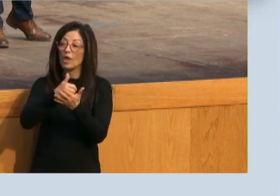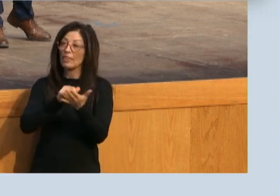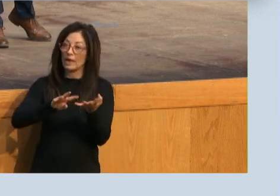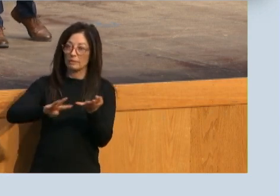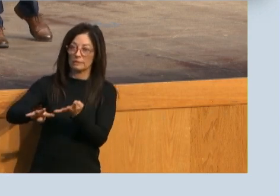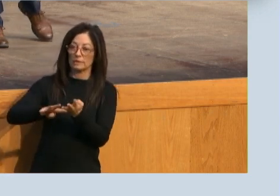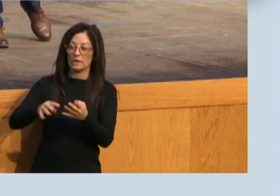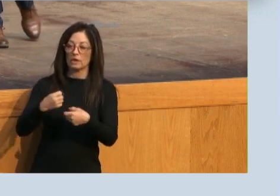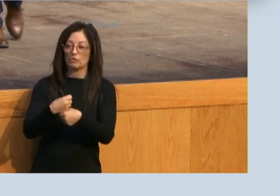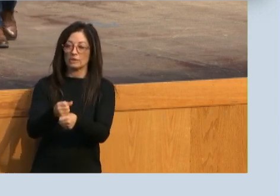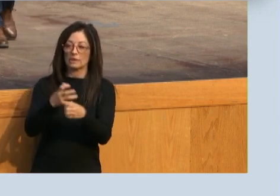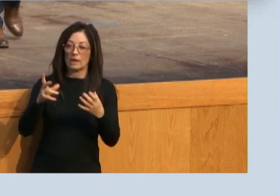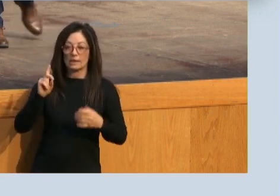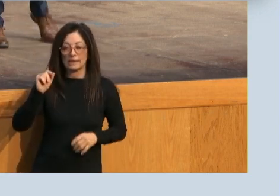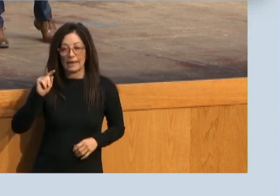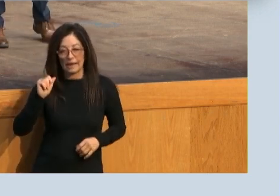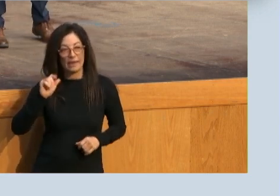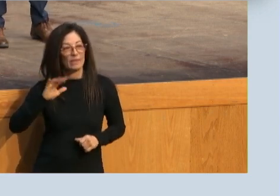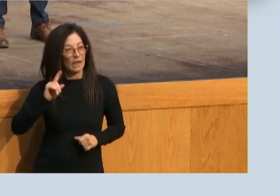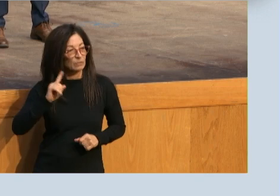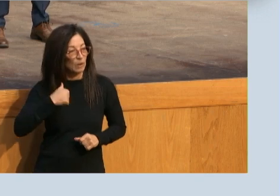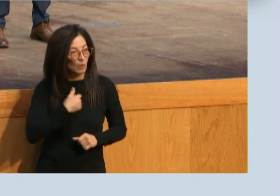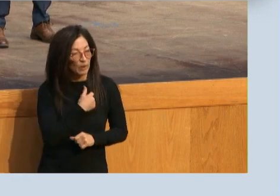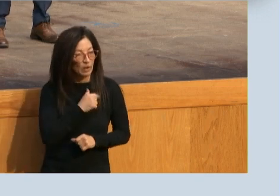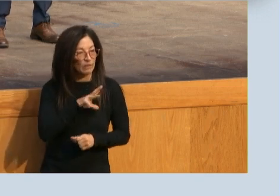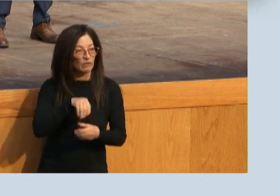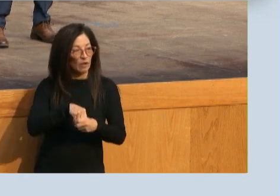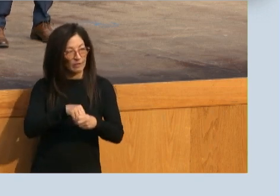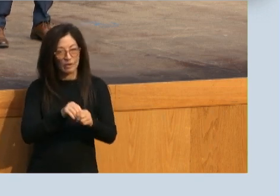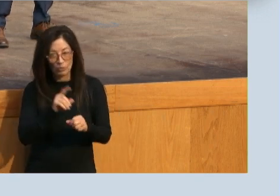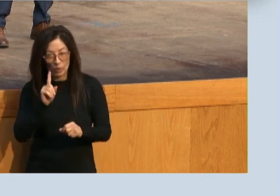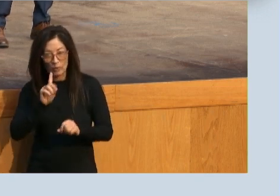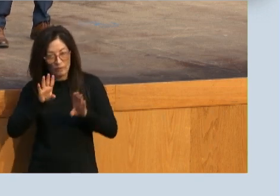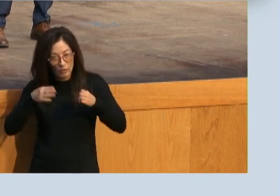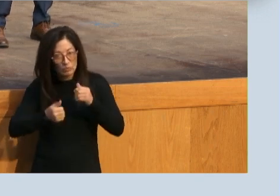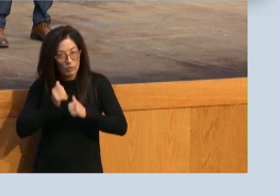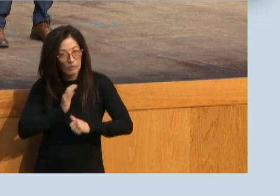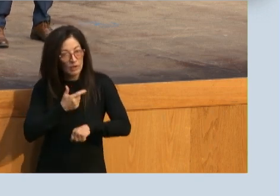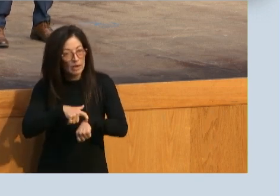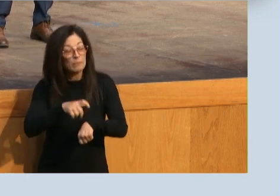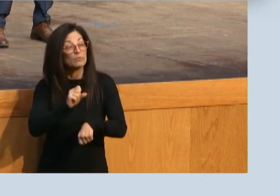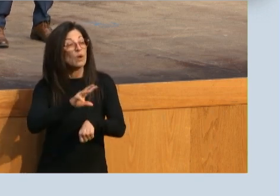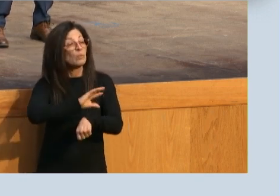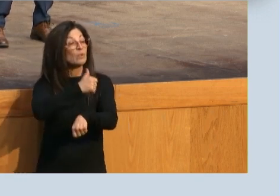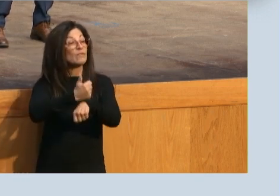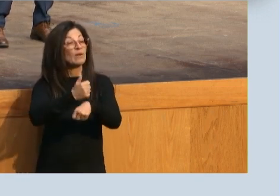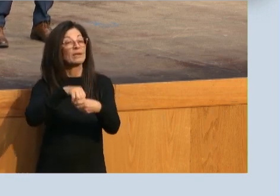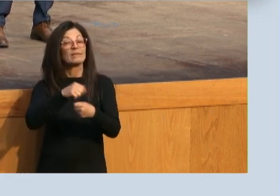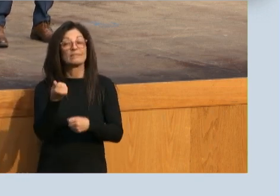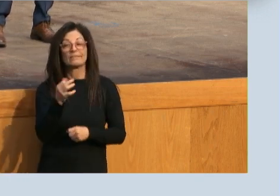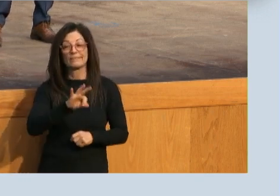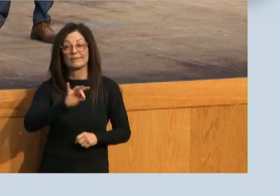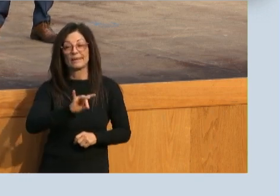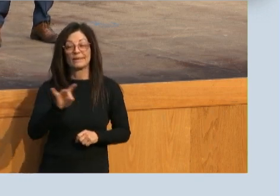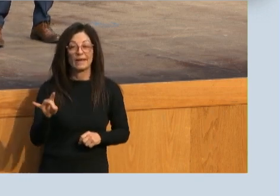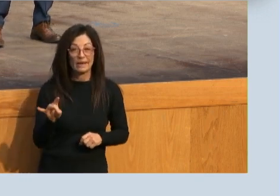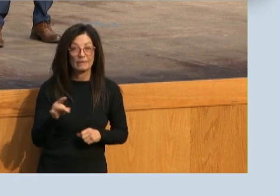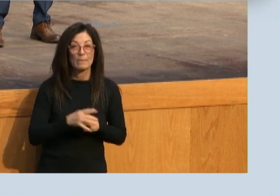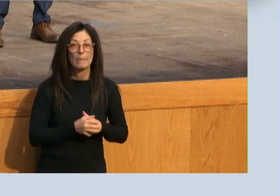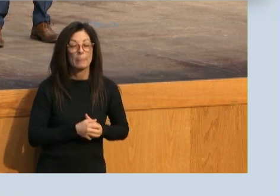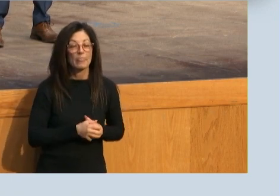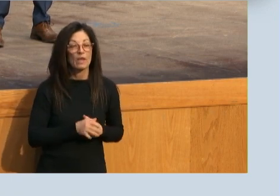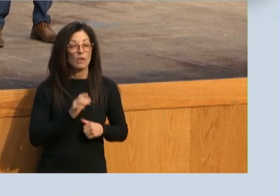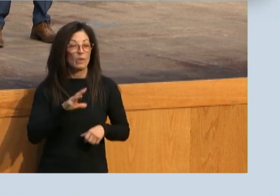of data, which is where Dr. McGee and I spend most of our time. So we were founded in 1988. We took the